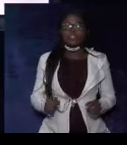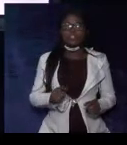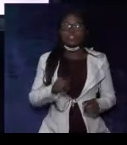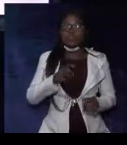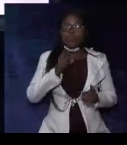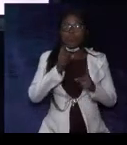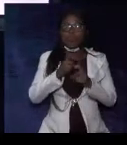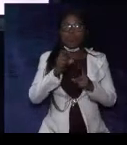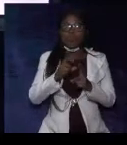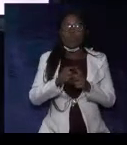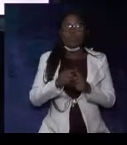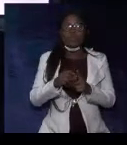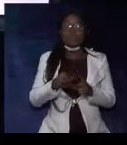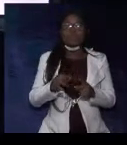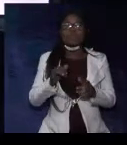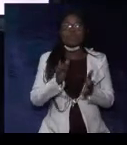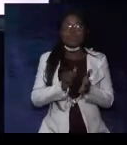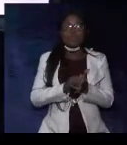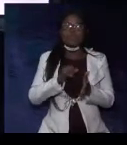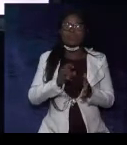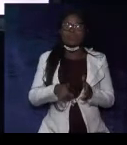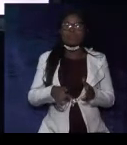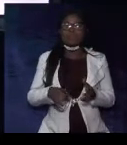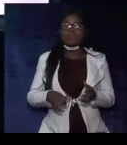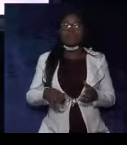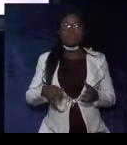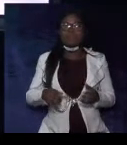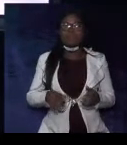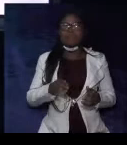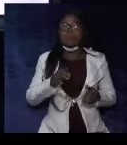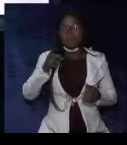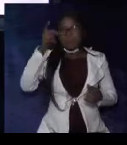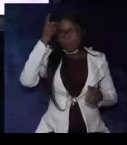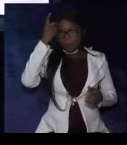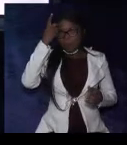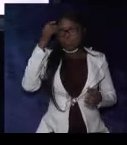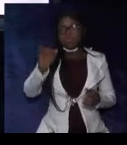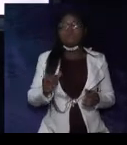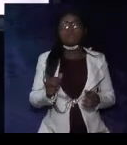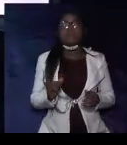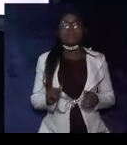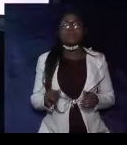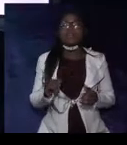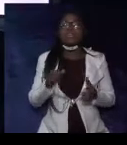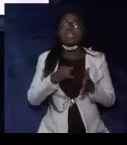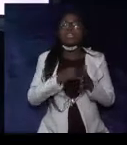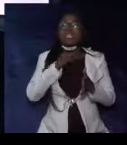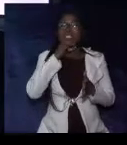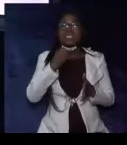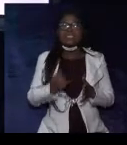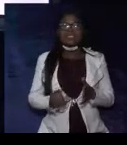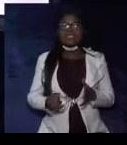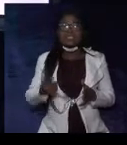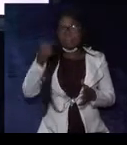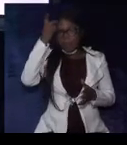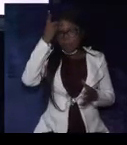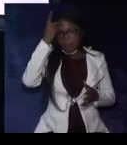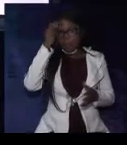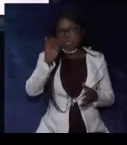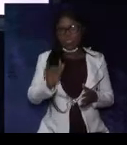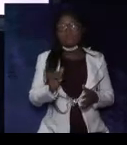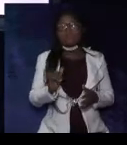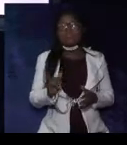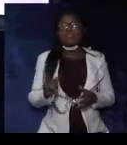is deliberate. What is the synonym for the word deliberate? It is